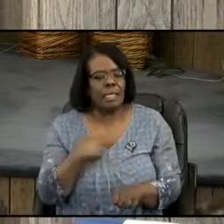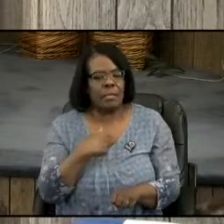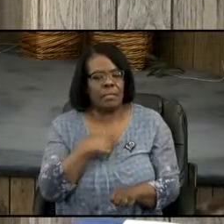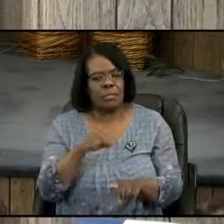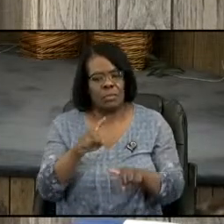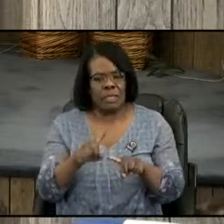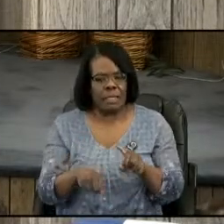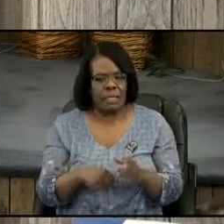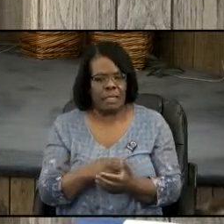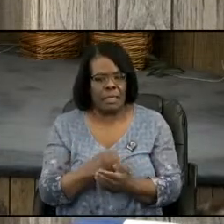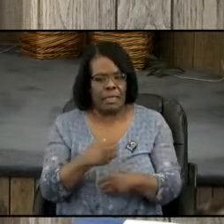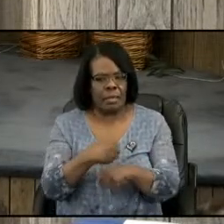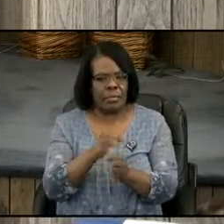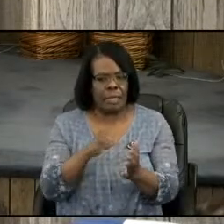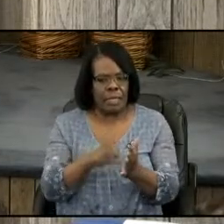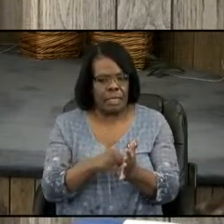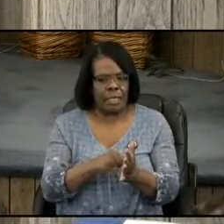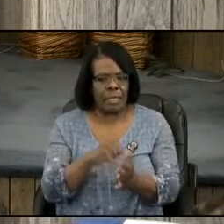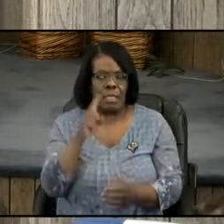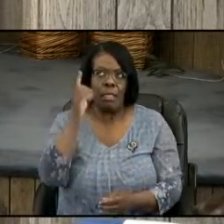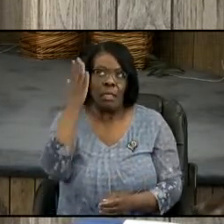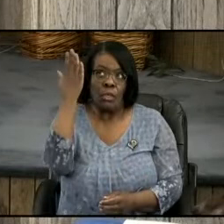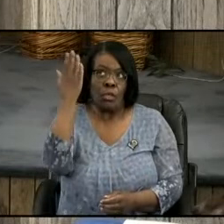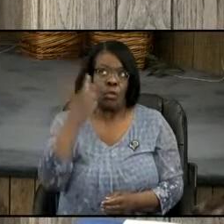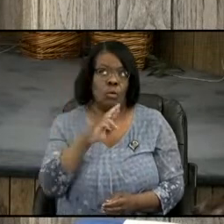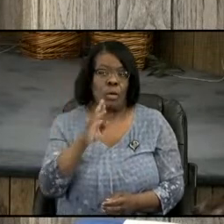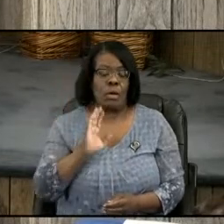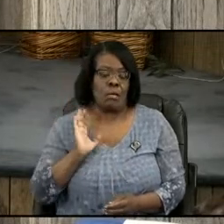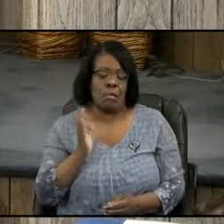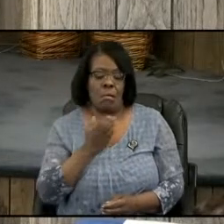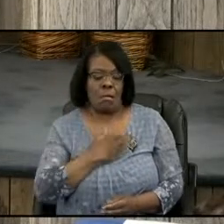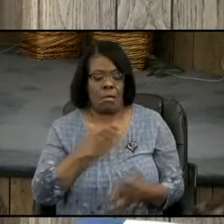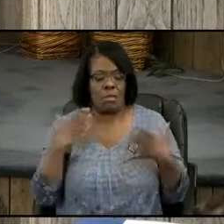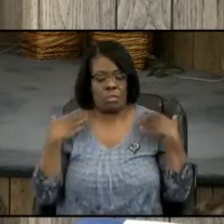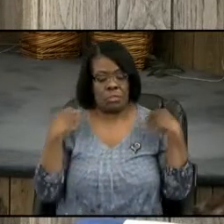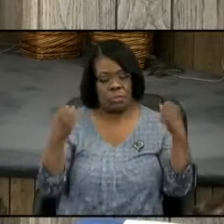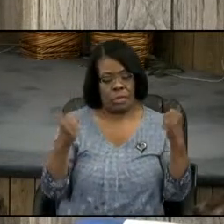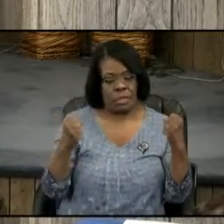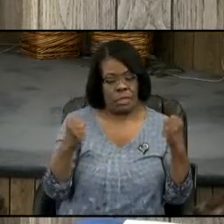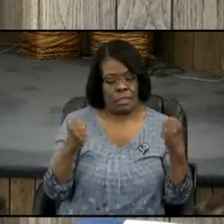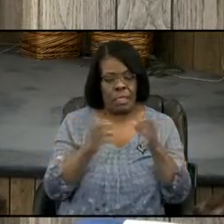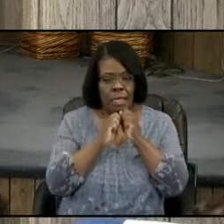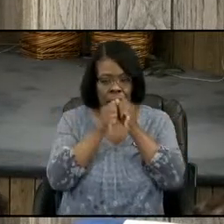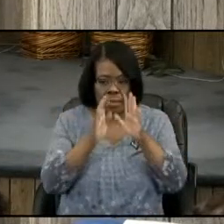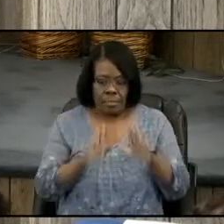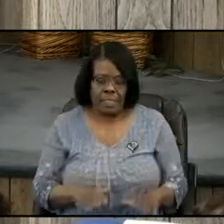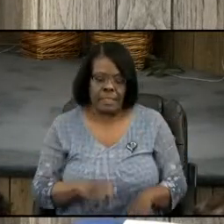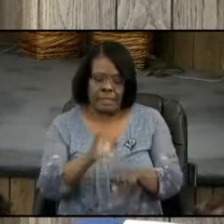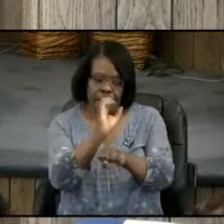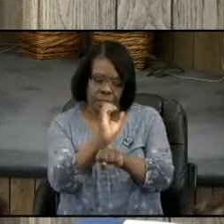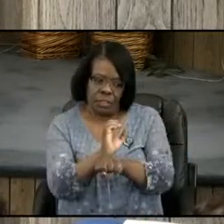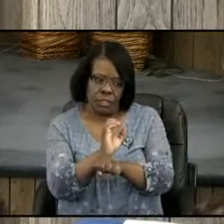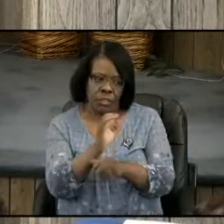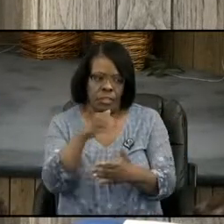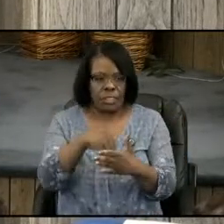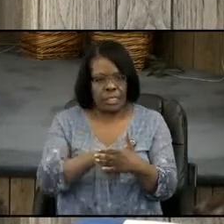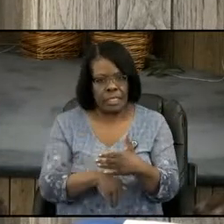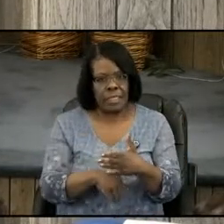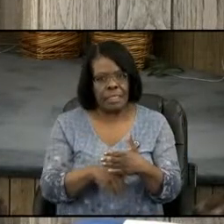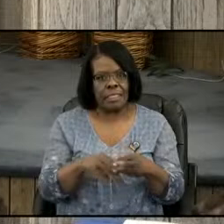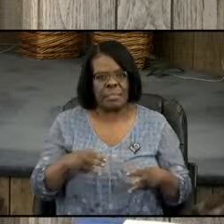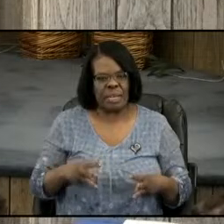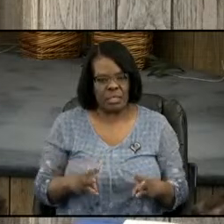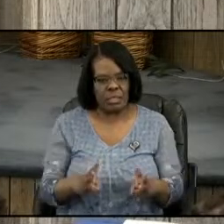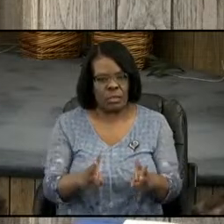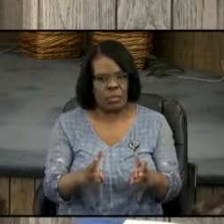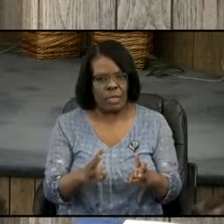know that you are our strength and our redeemer. Bless this church in a very special way, Father. We thank you, Father, that you was at our tent meeting,